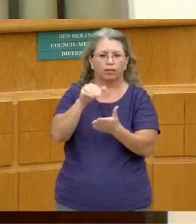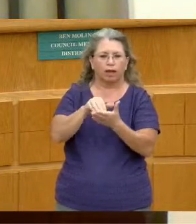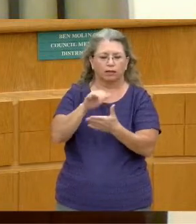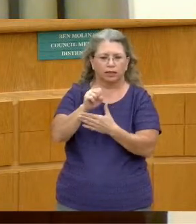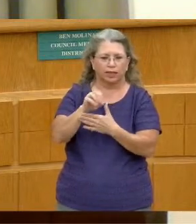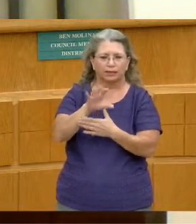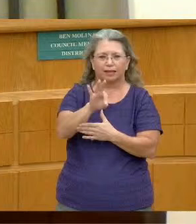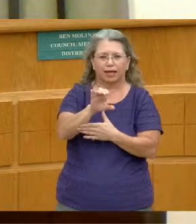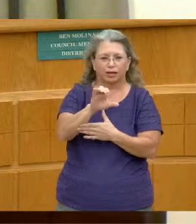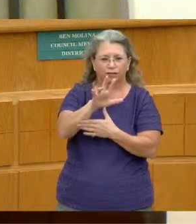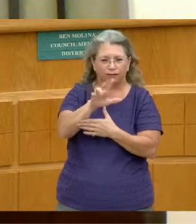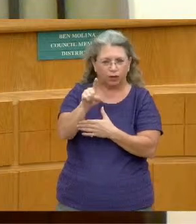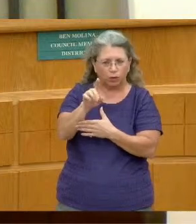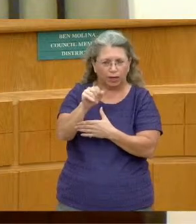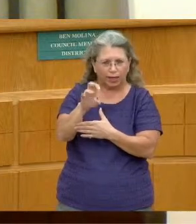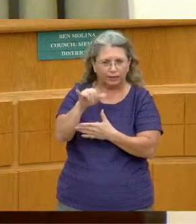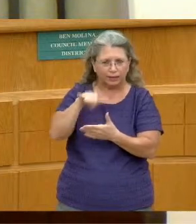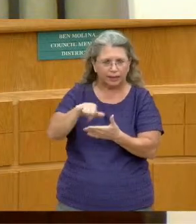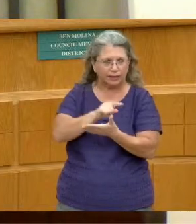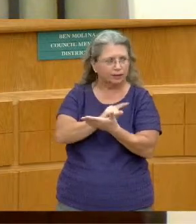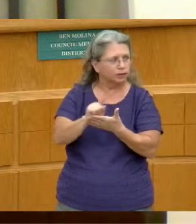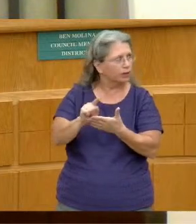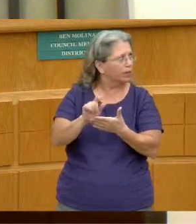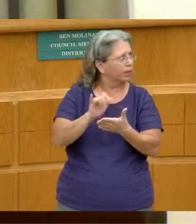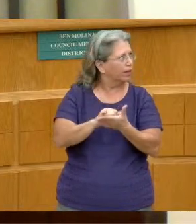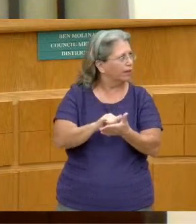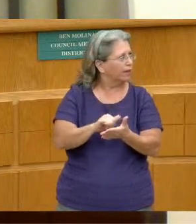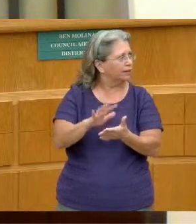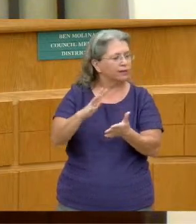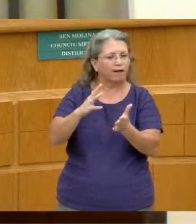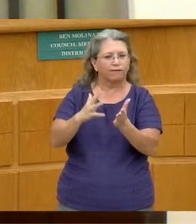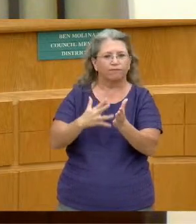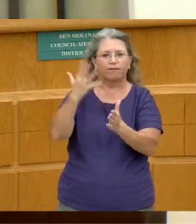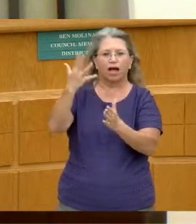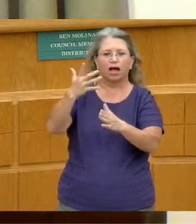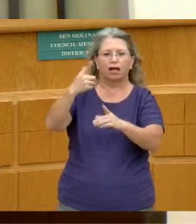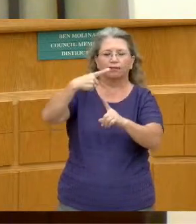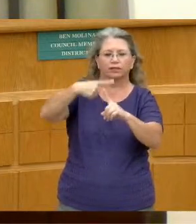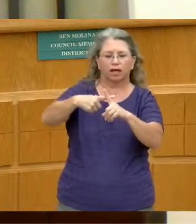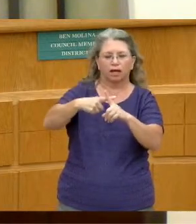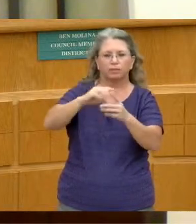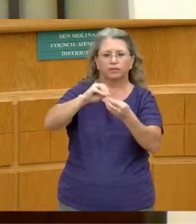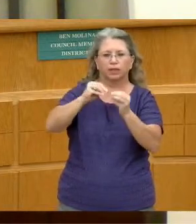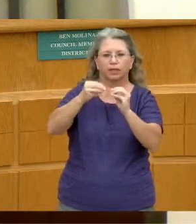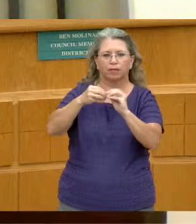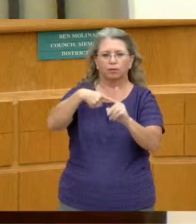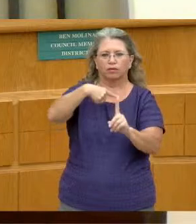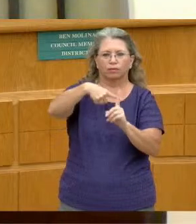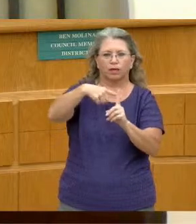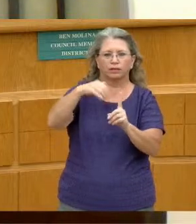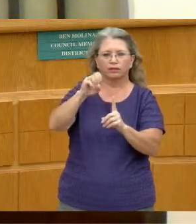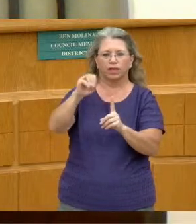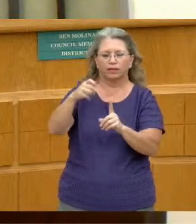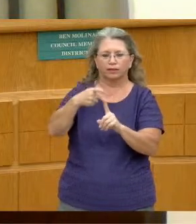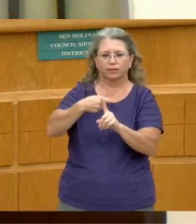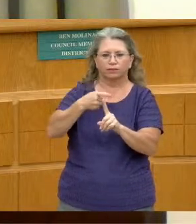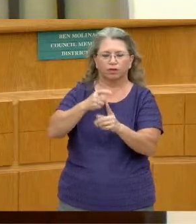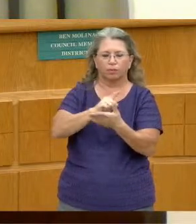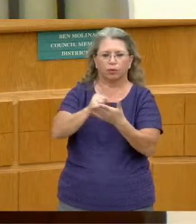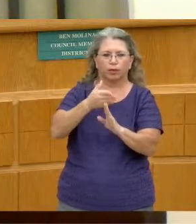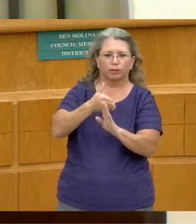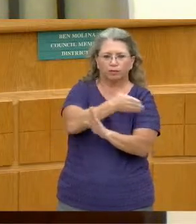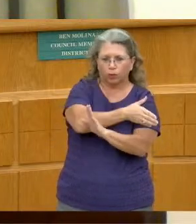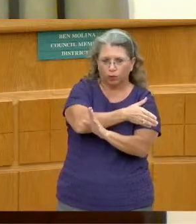951 cases. That's 5 times the number of positive cases from the previous week.